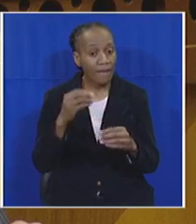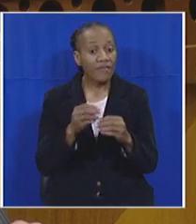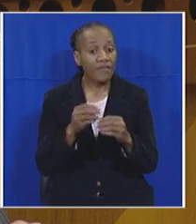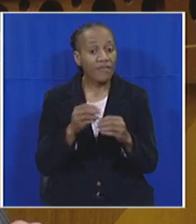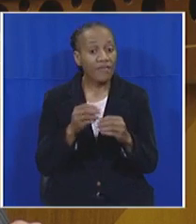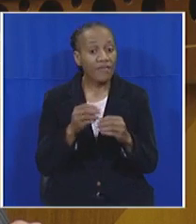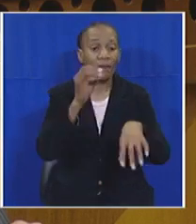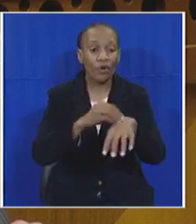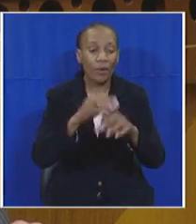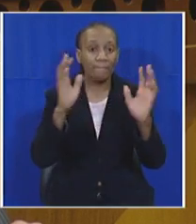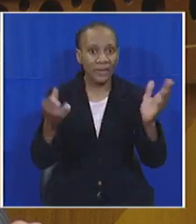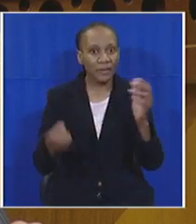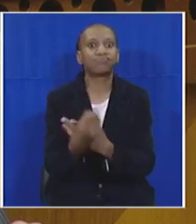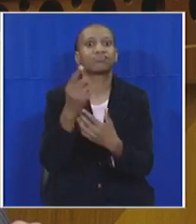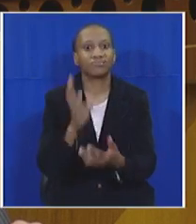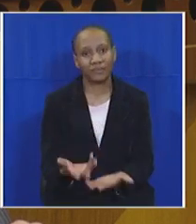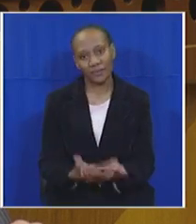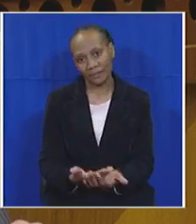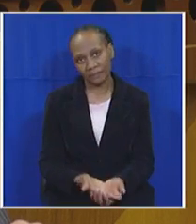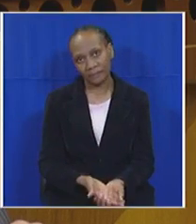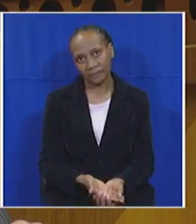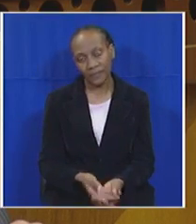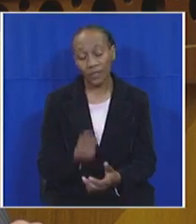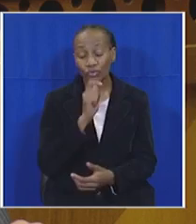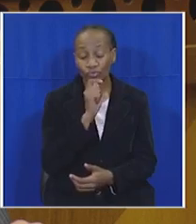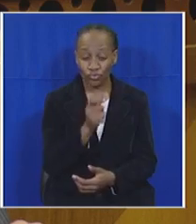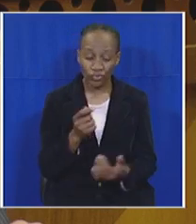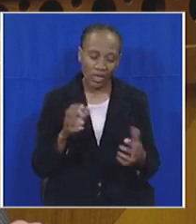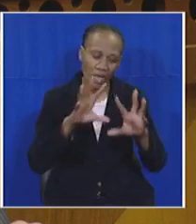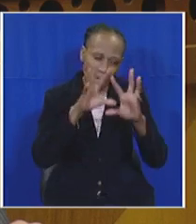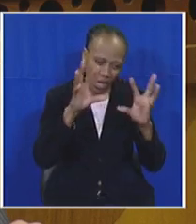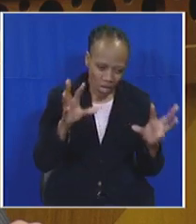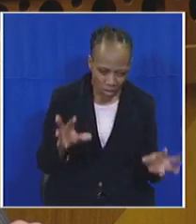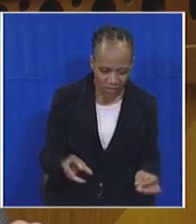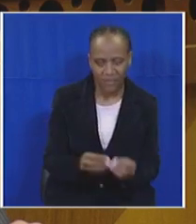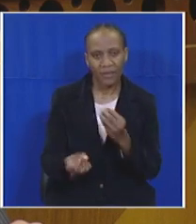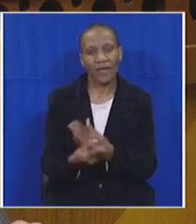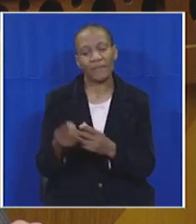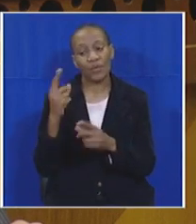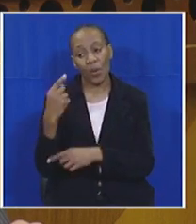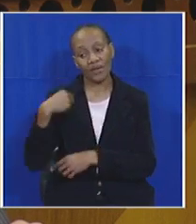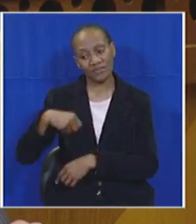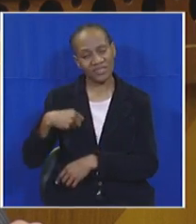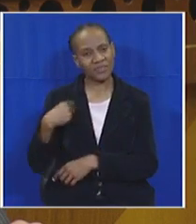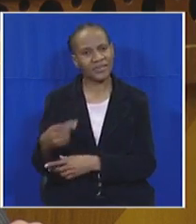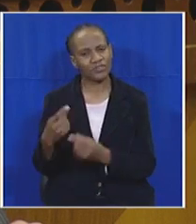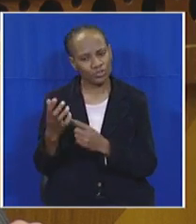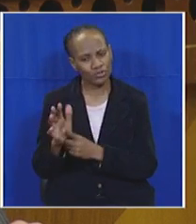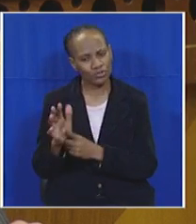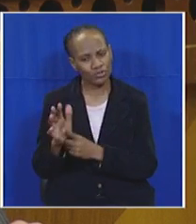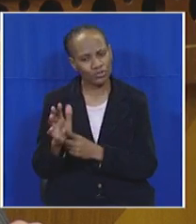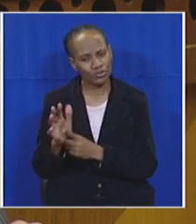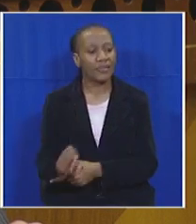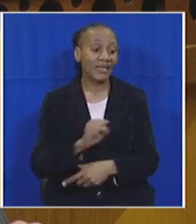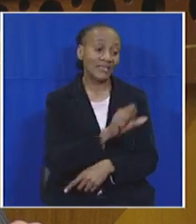unforeseen consequences. The reality that everything ultimately happens in a municipality also applies to the fact that